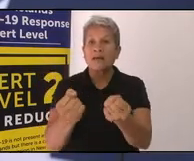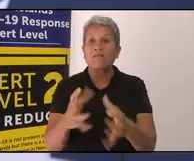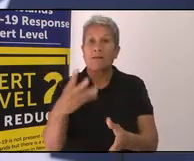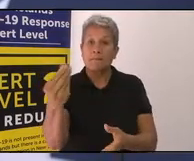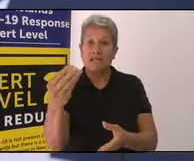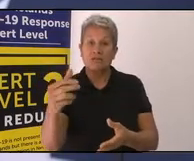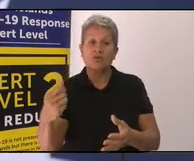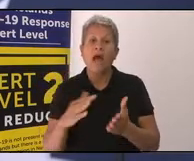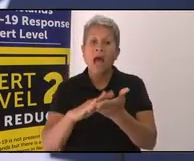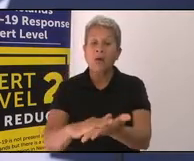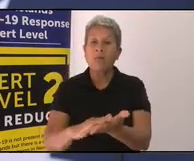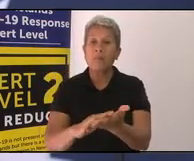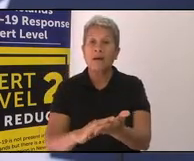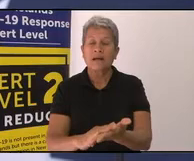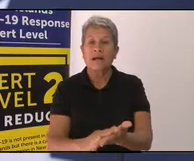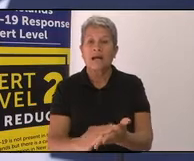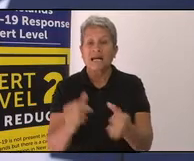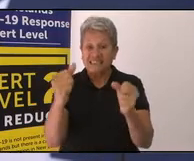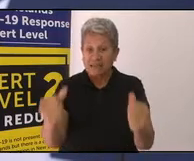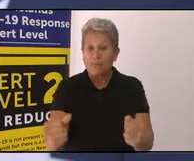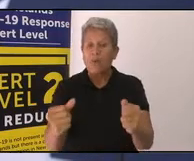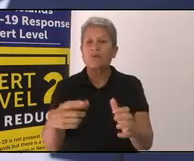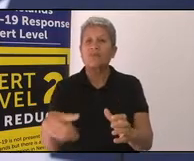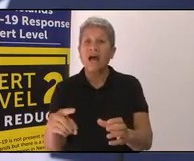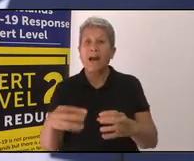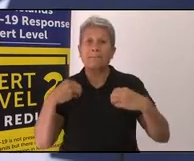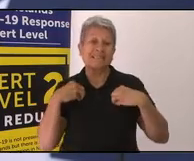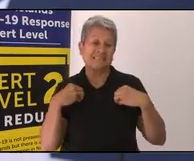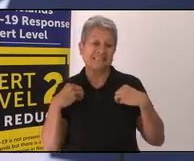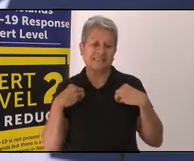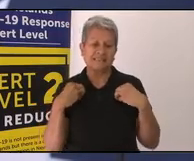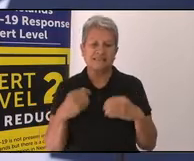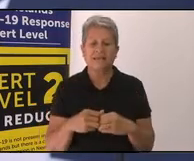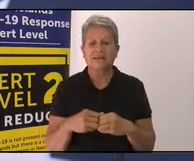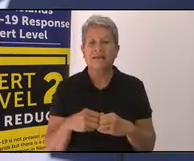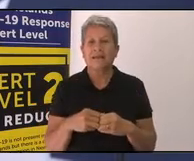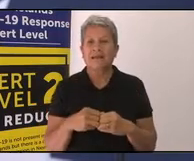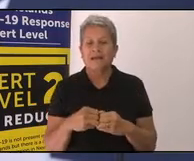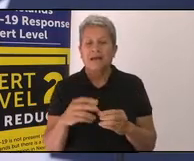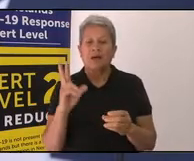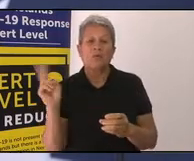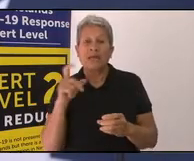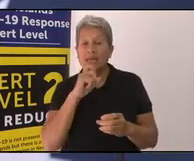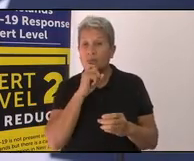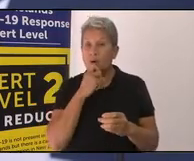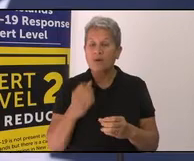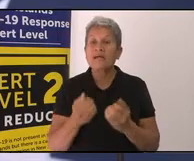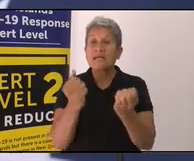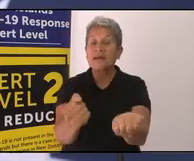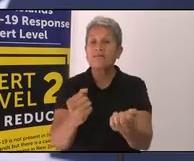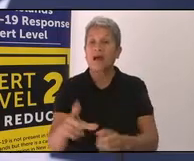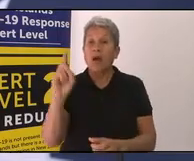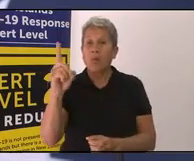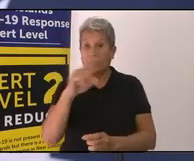September. I'm also pleased to announce that the reinstatement of one round of business grants will be